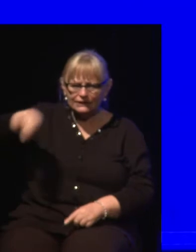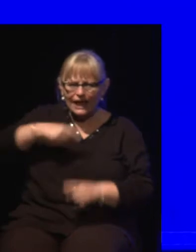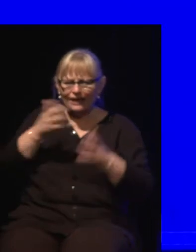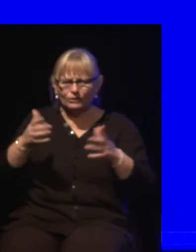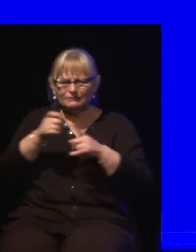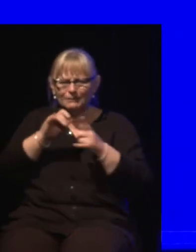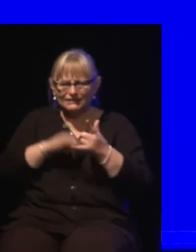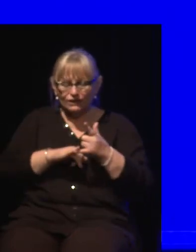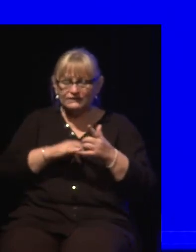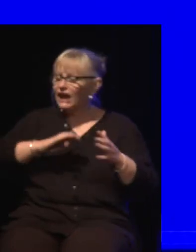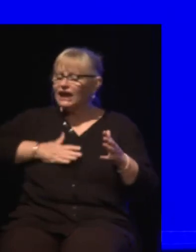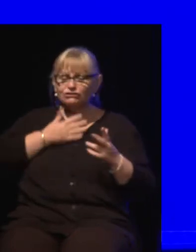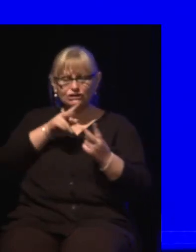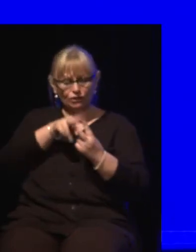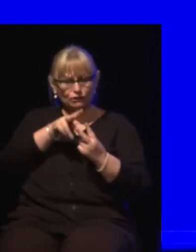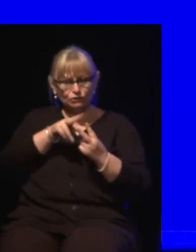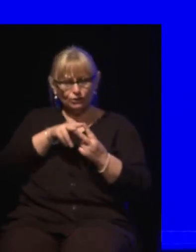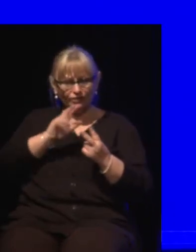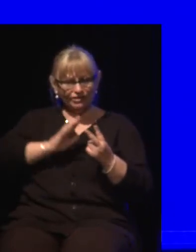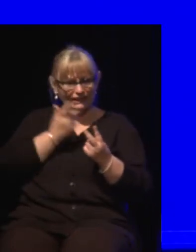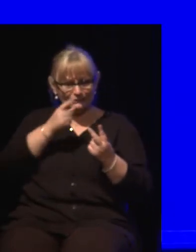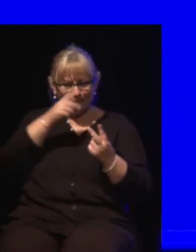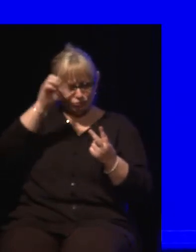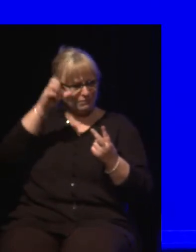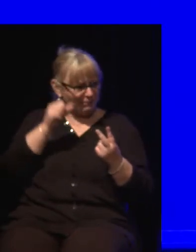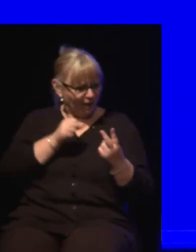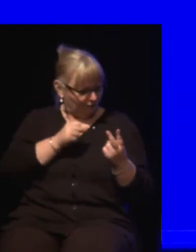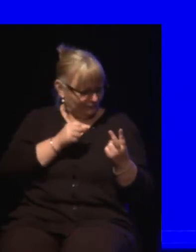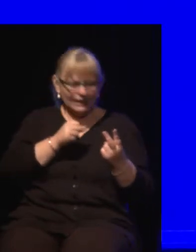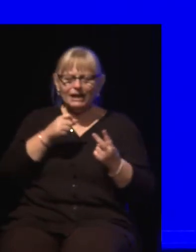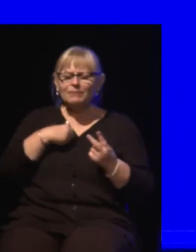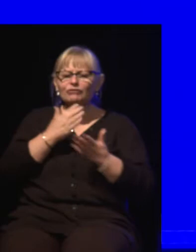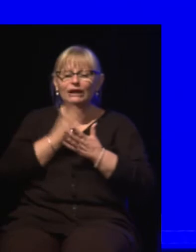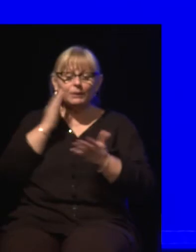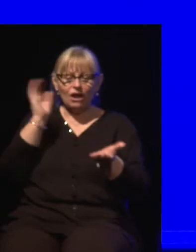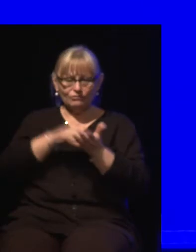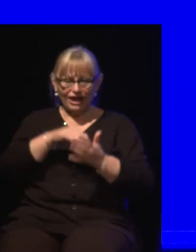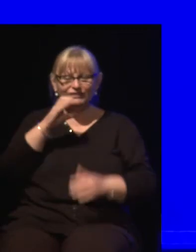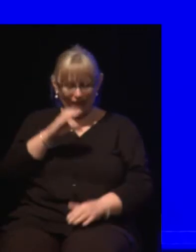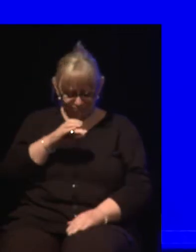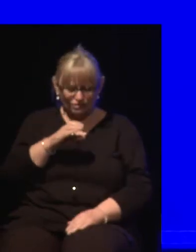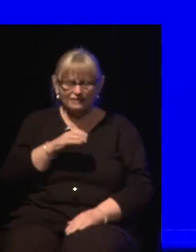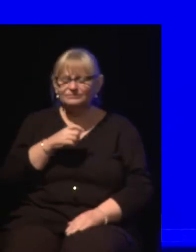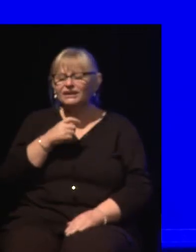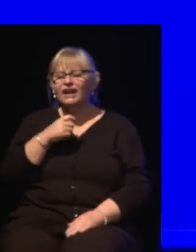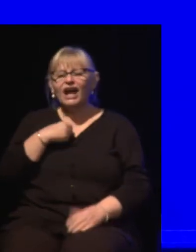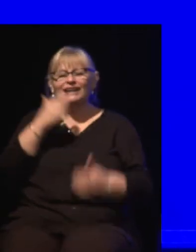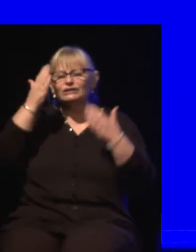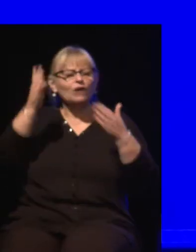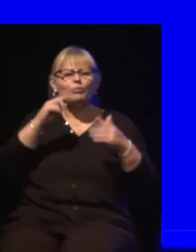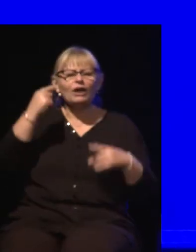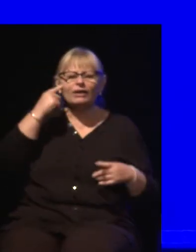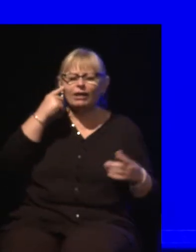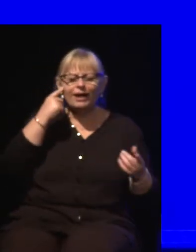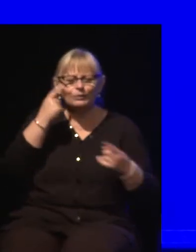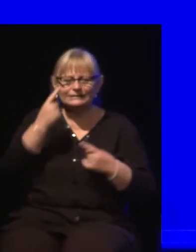servants, I guess. It's interesting that those are the two takeaways from Canberra. So I really didn't know what to expect when I first got here, but I didn't